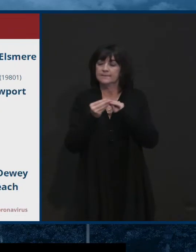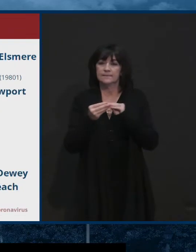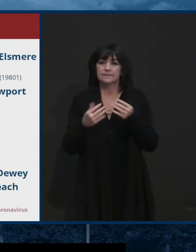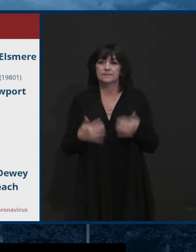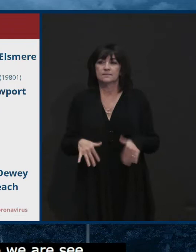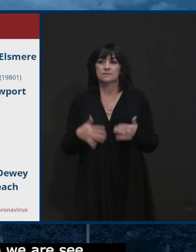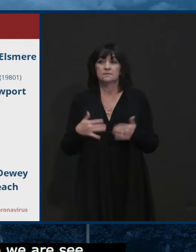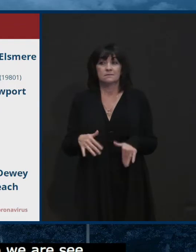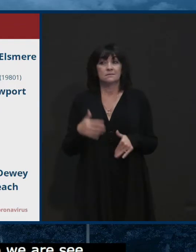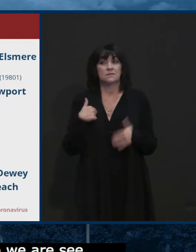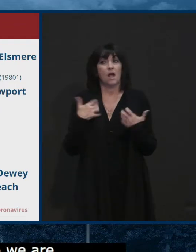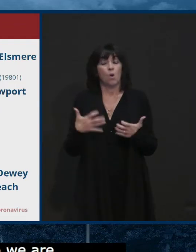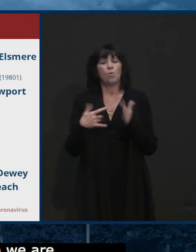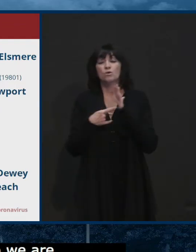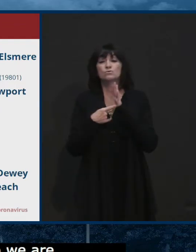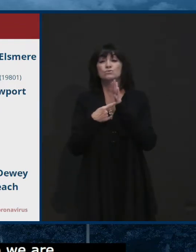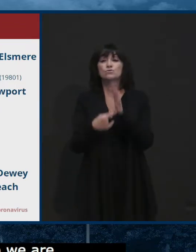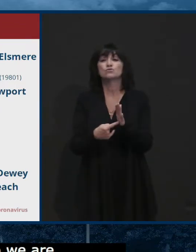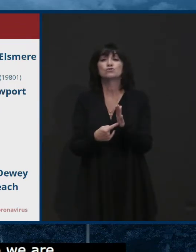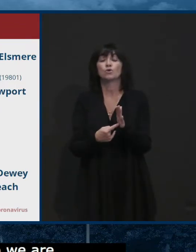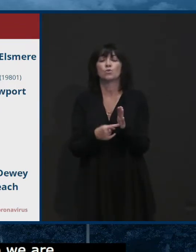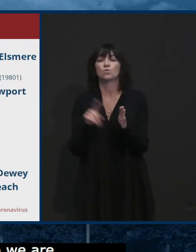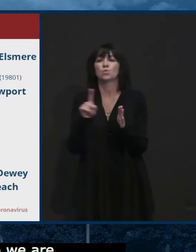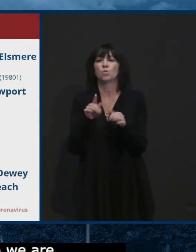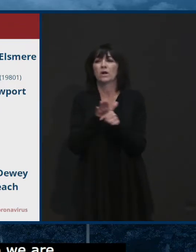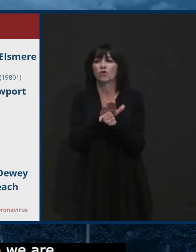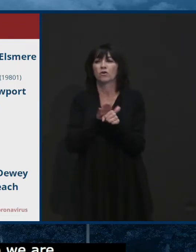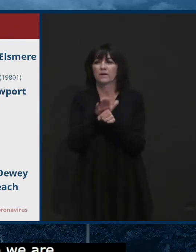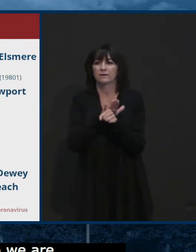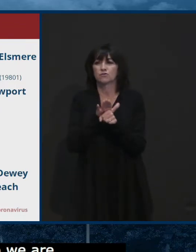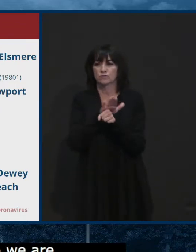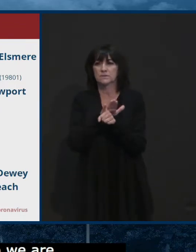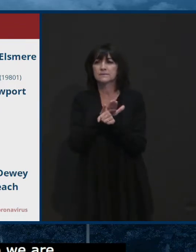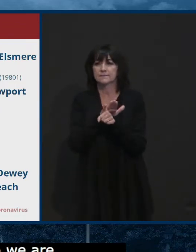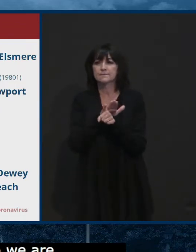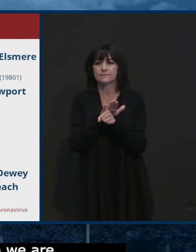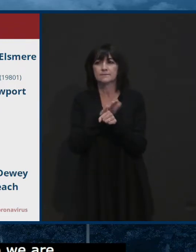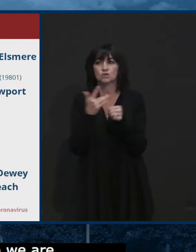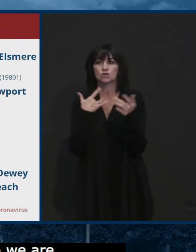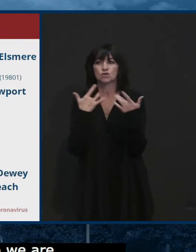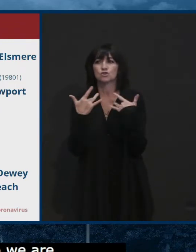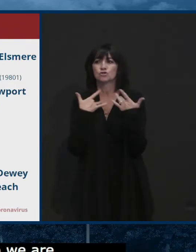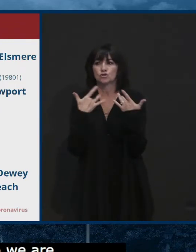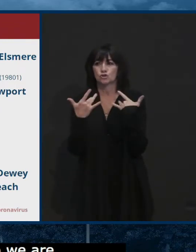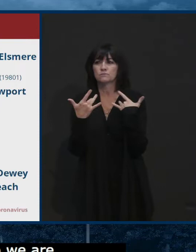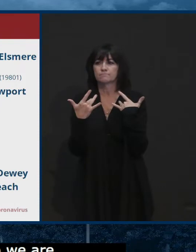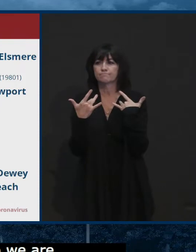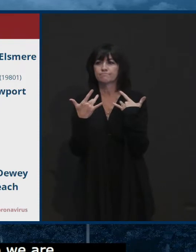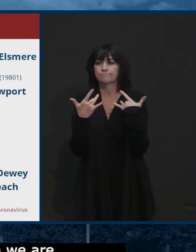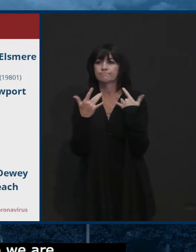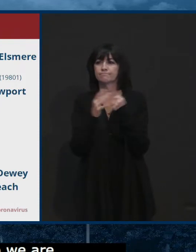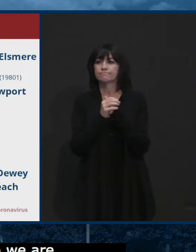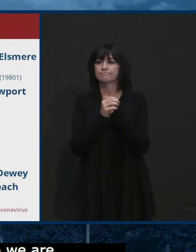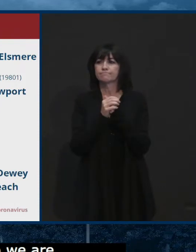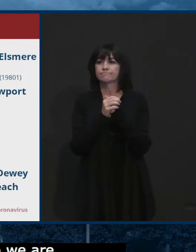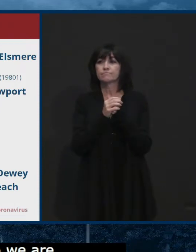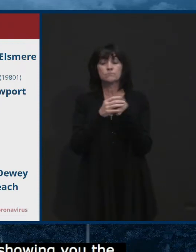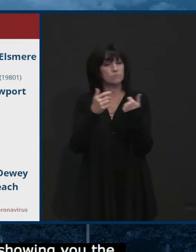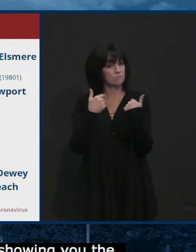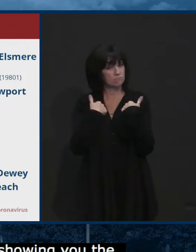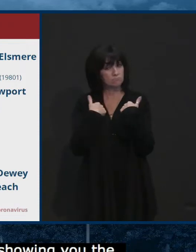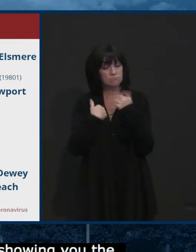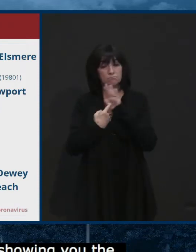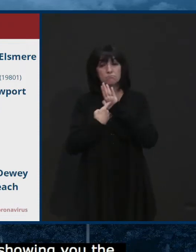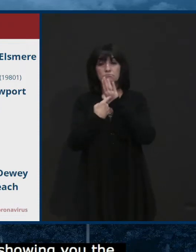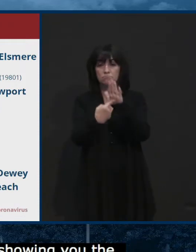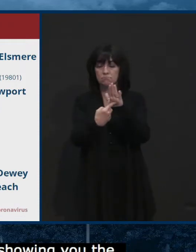start by showing you the geographic areas of concern. Now, we've been presenting this information by